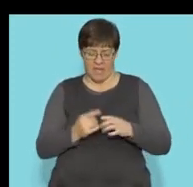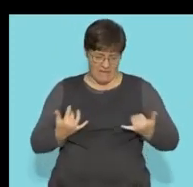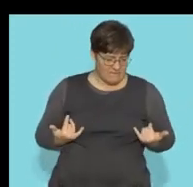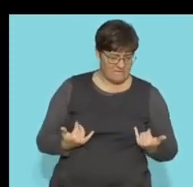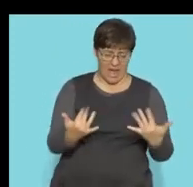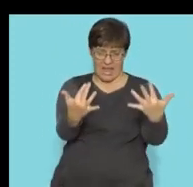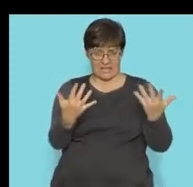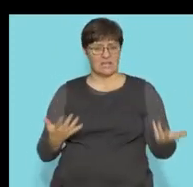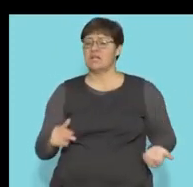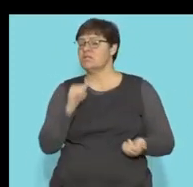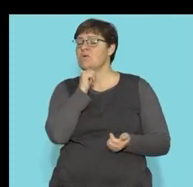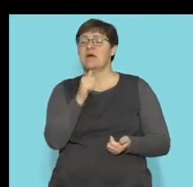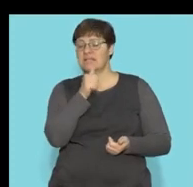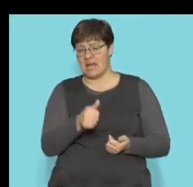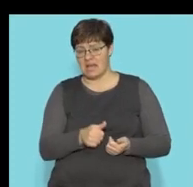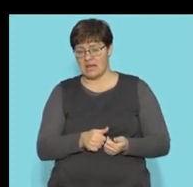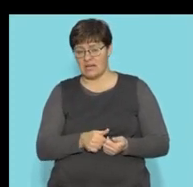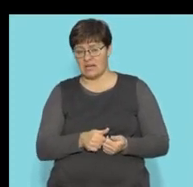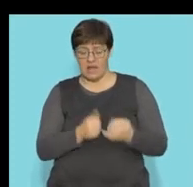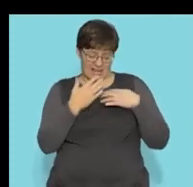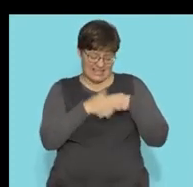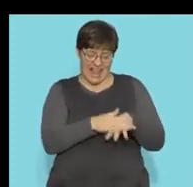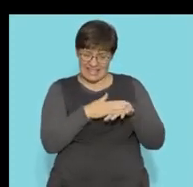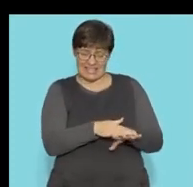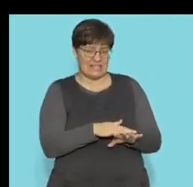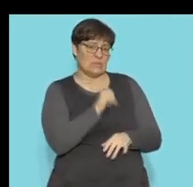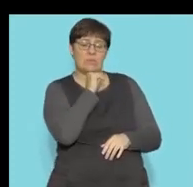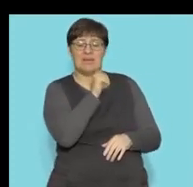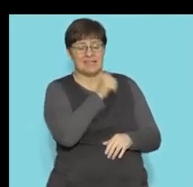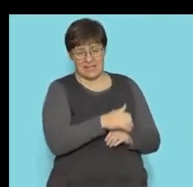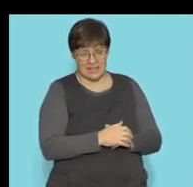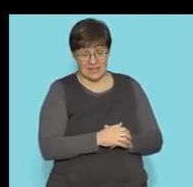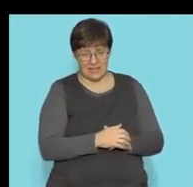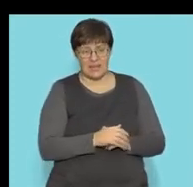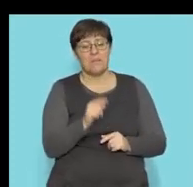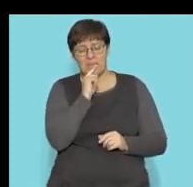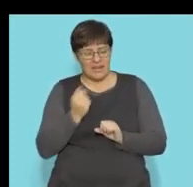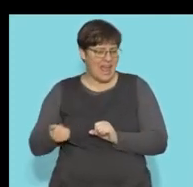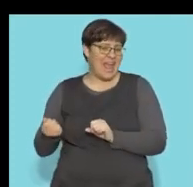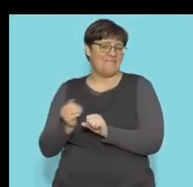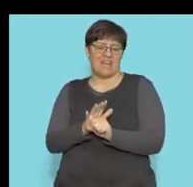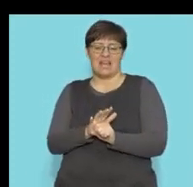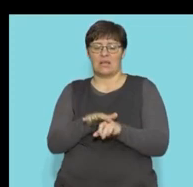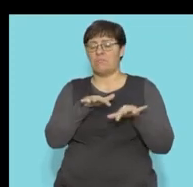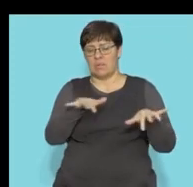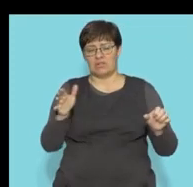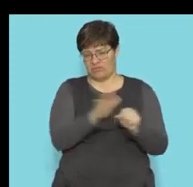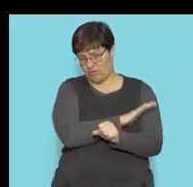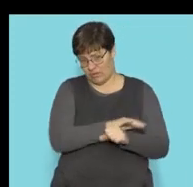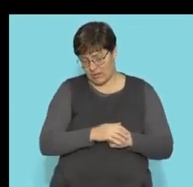doesn't matter what the density of the population is, it's going to affect the population.